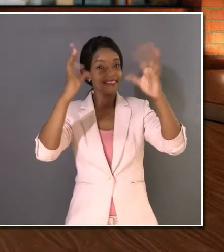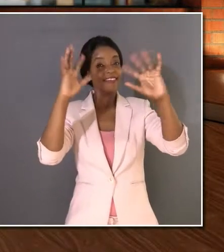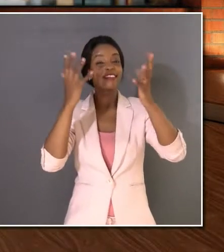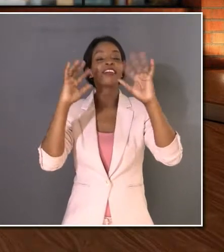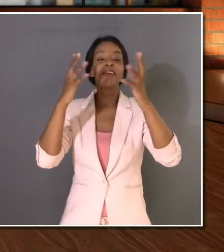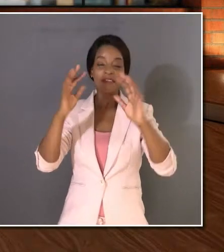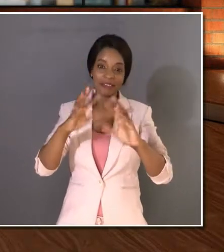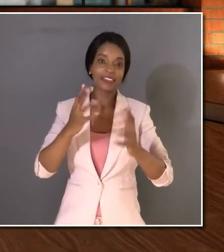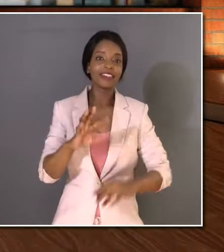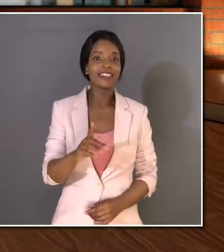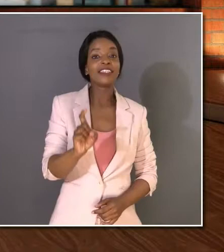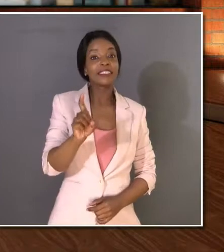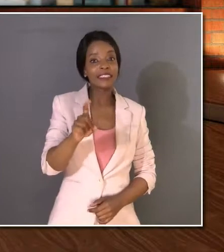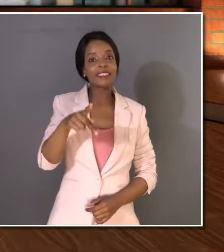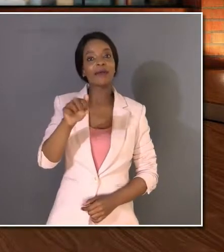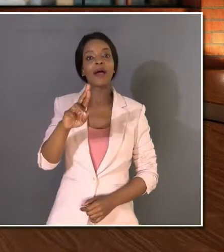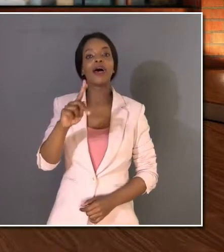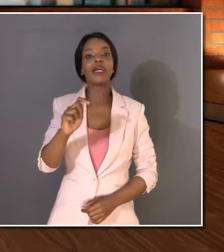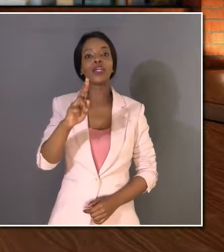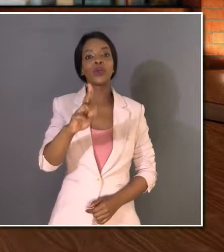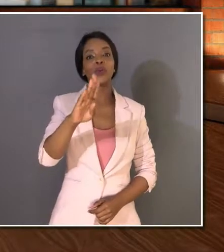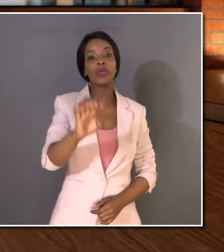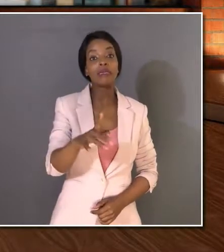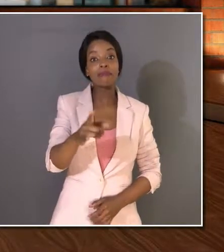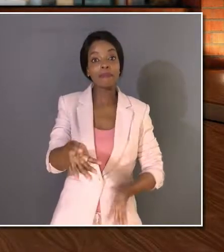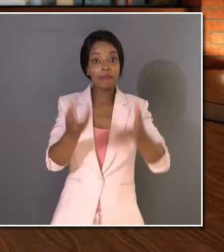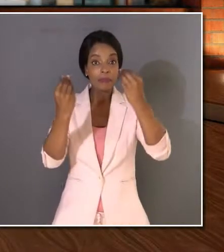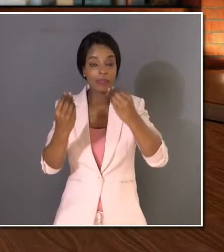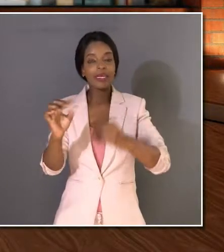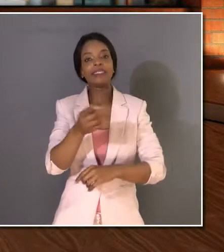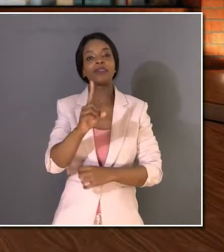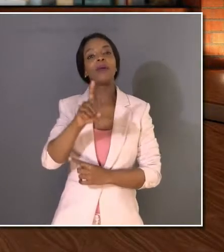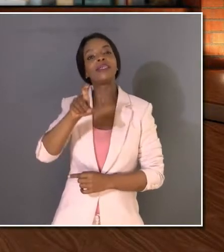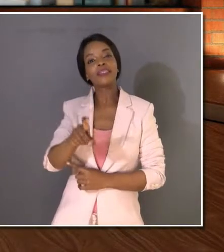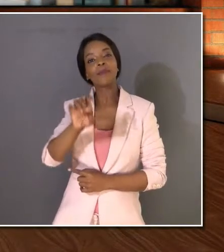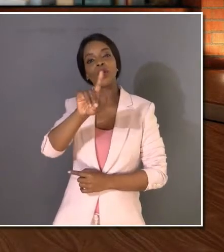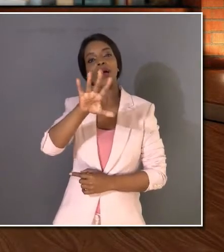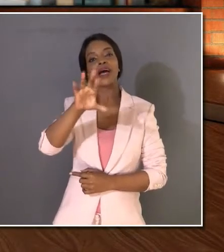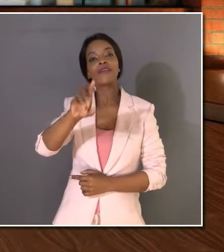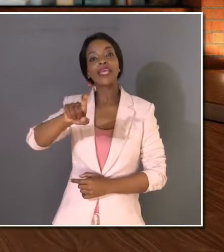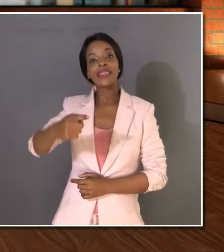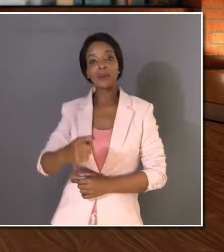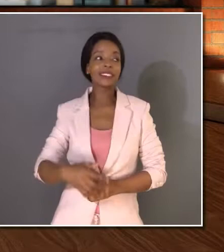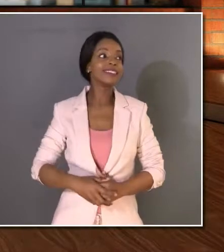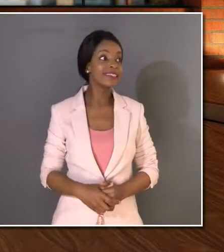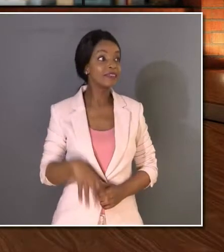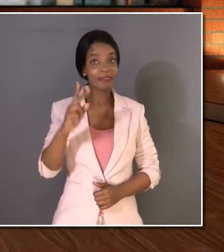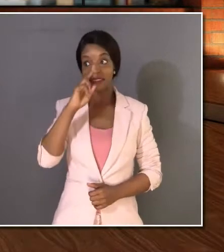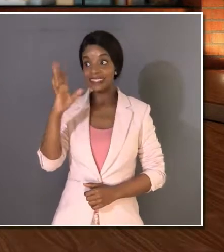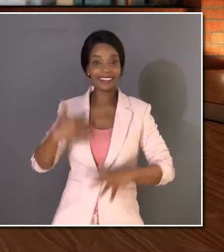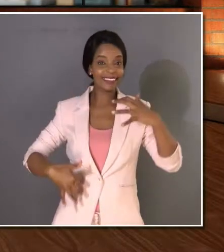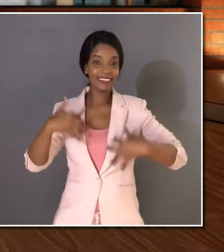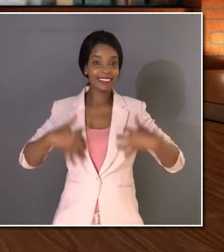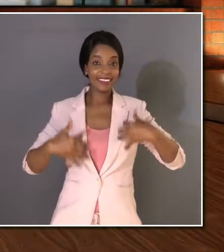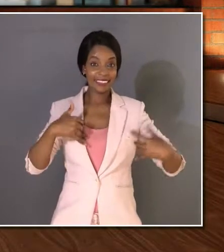congratulations. Paratube getting that audience winner prize, 150,000 Rand. And you can see her on screen. She's so, so excited